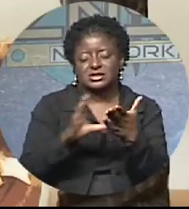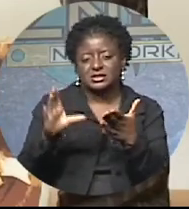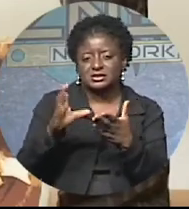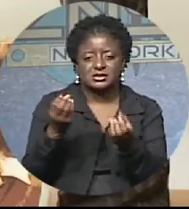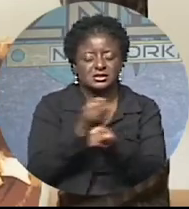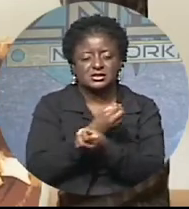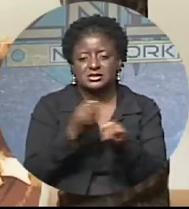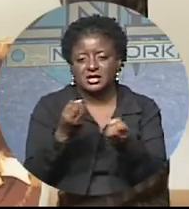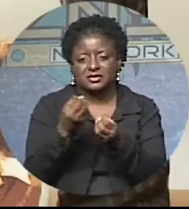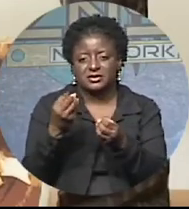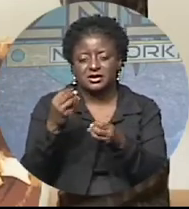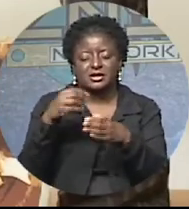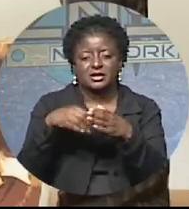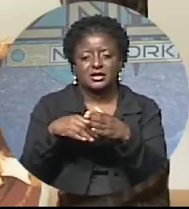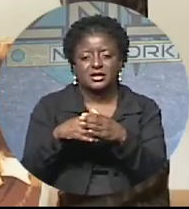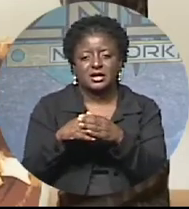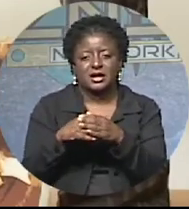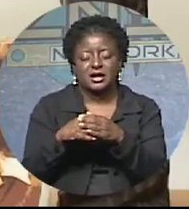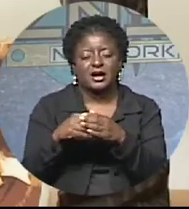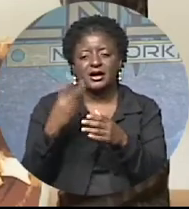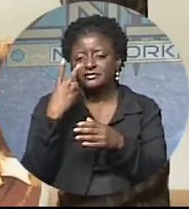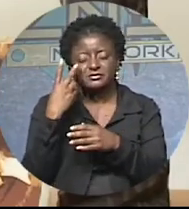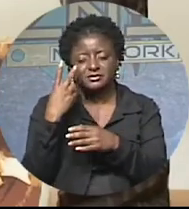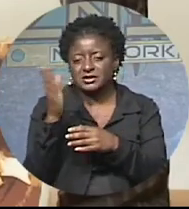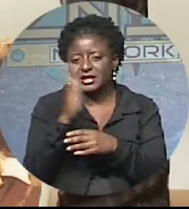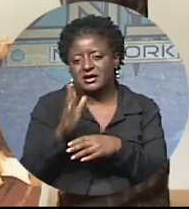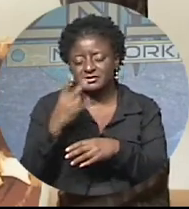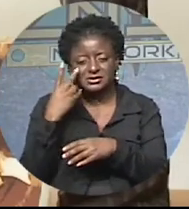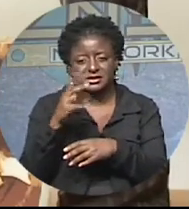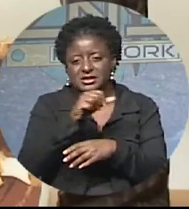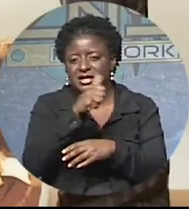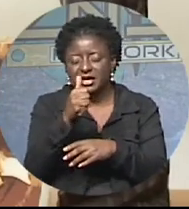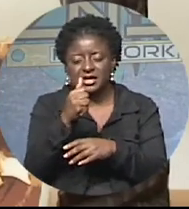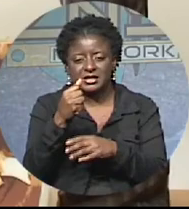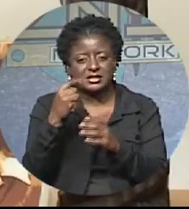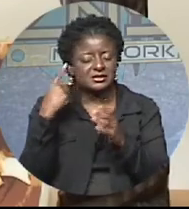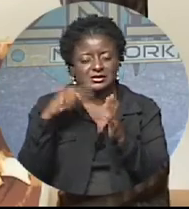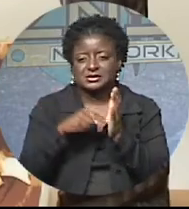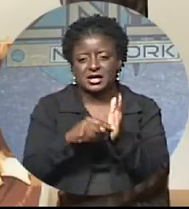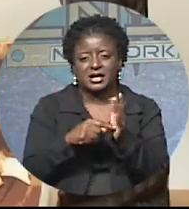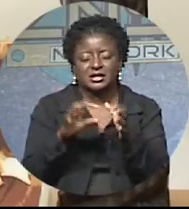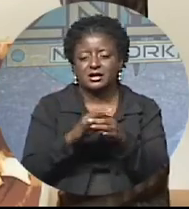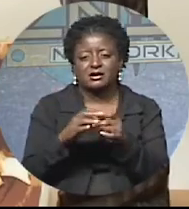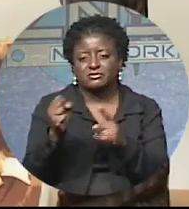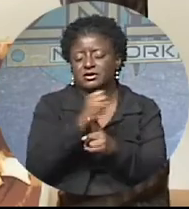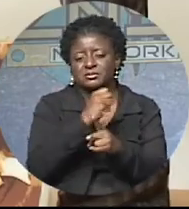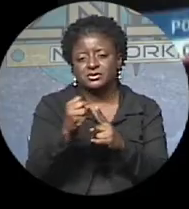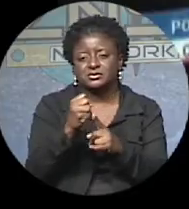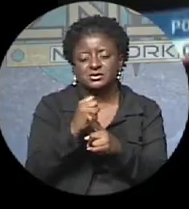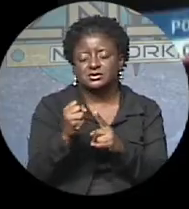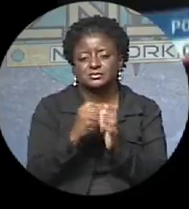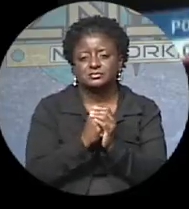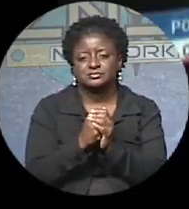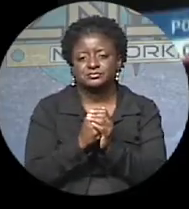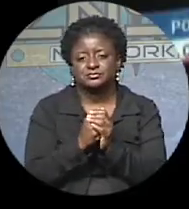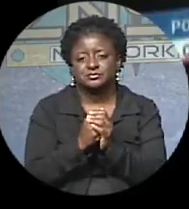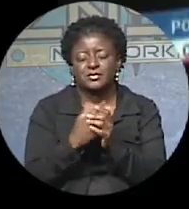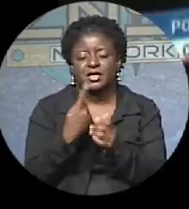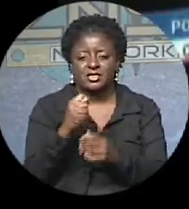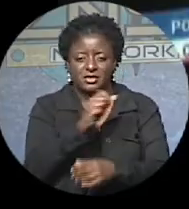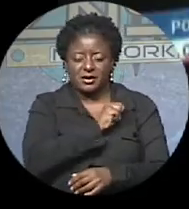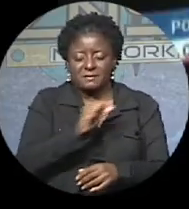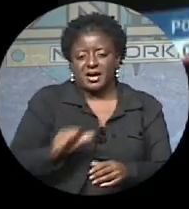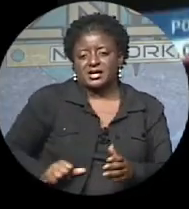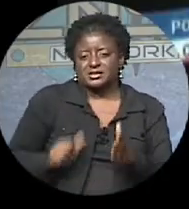me any sign of abuse, you know? So losses and this, I could not see nothing like this. The